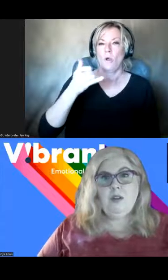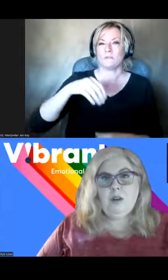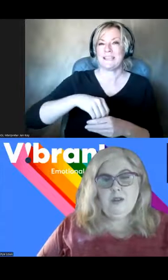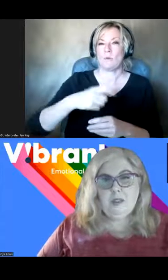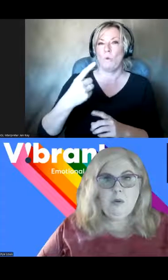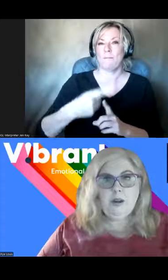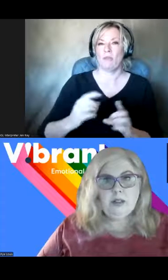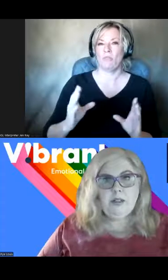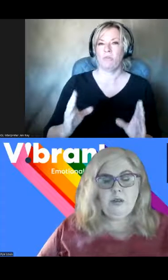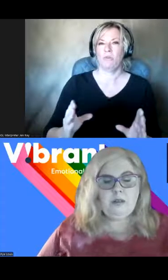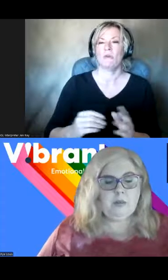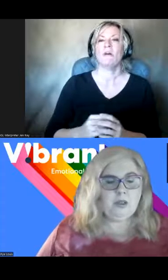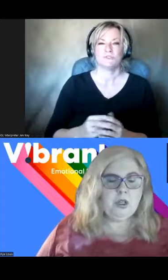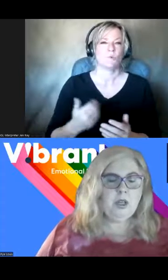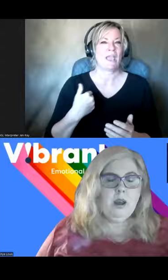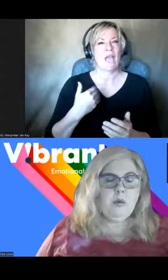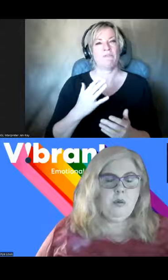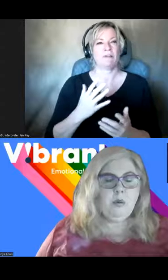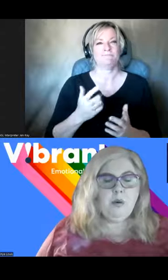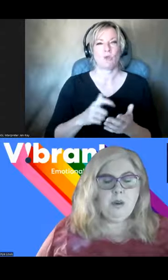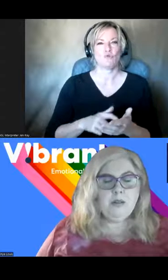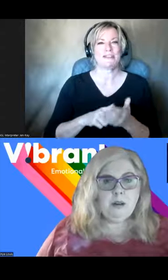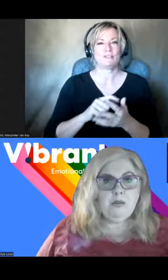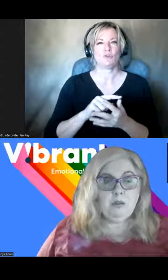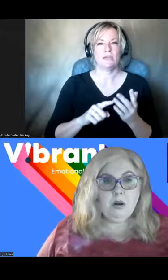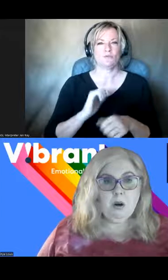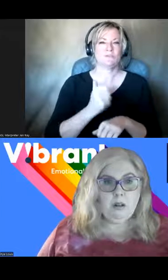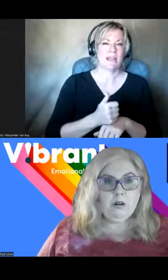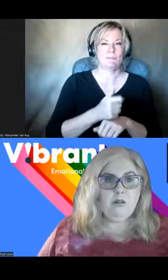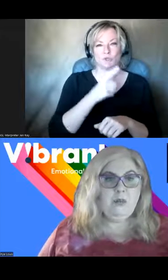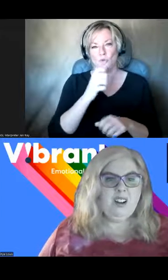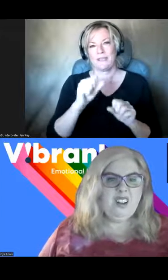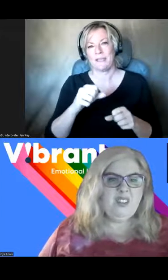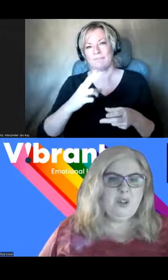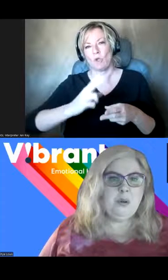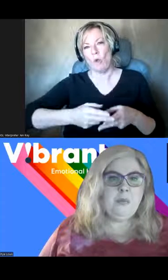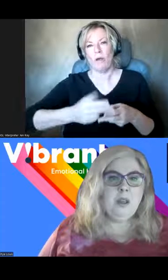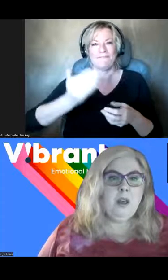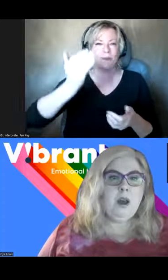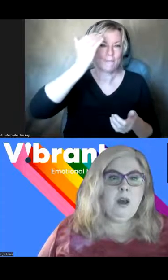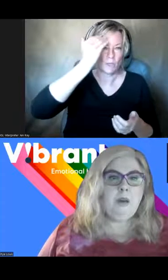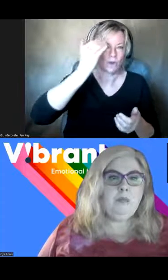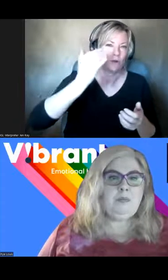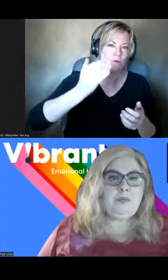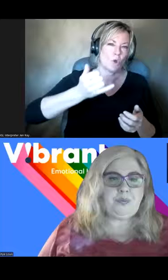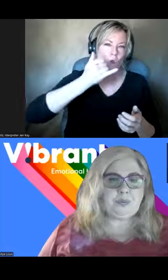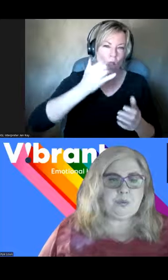sort of give ourselves some criteria to establish who we consider a familiar caller or a familiar individual.